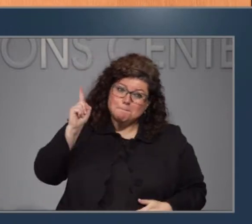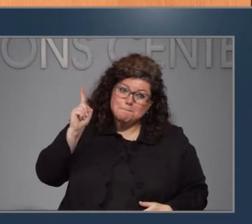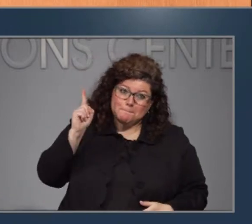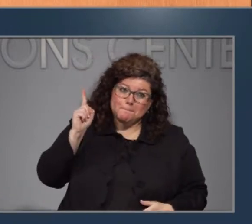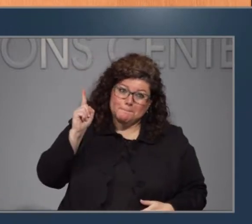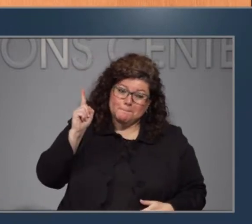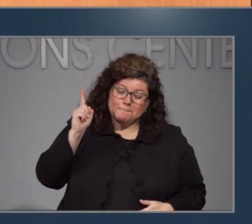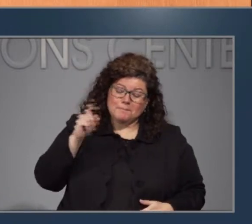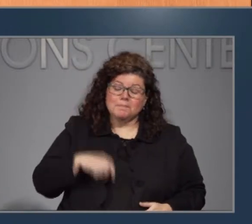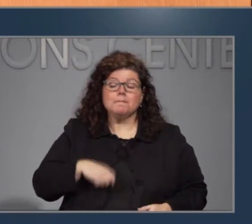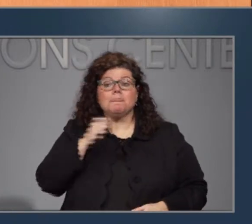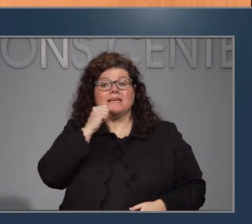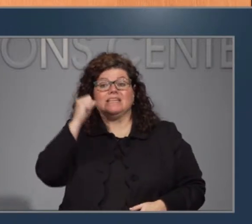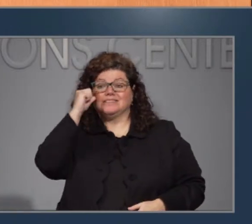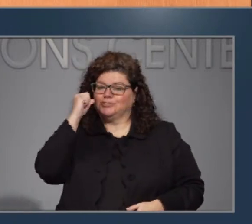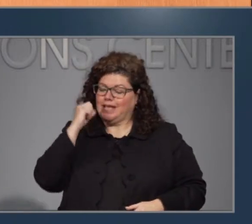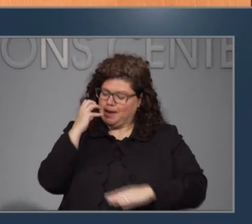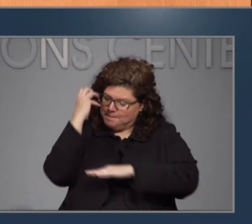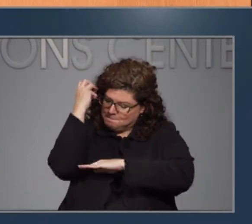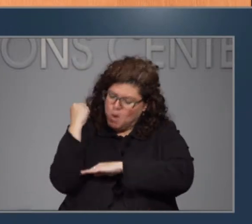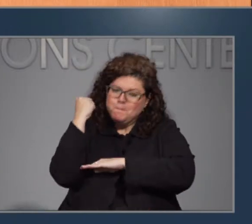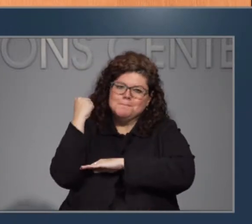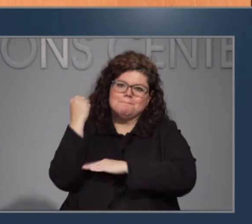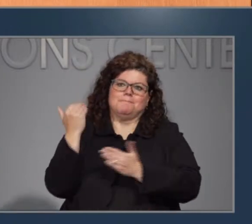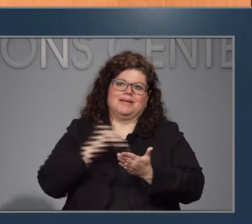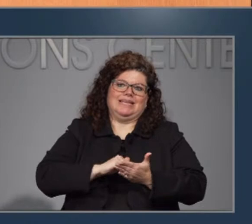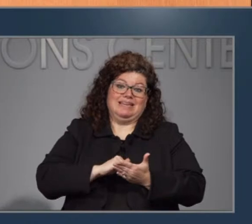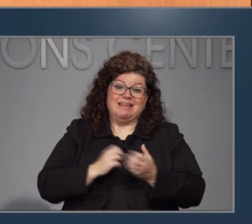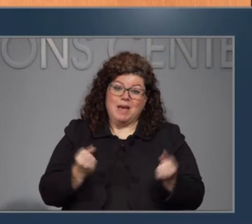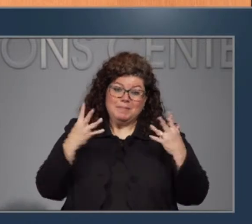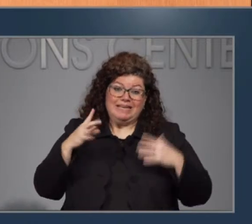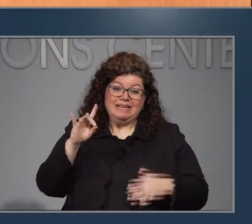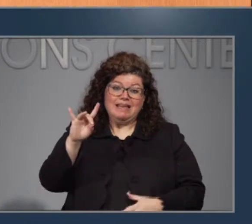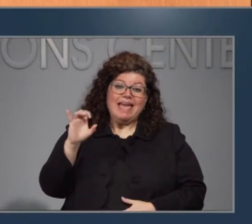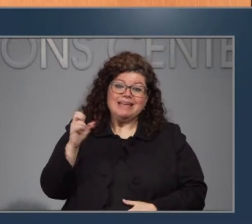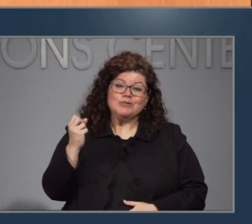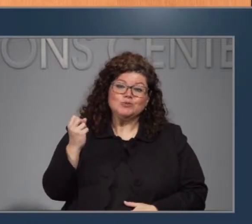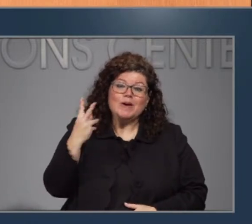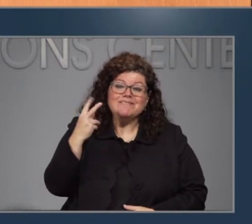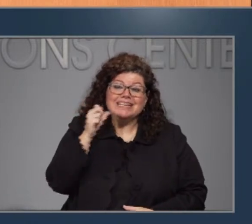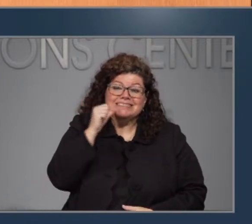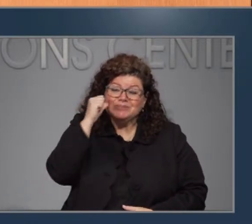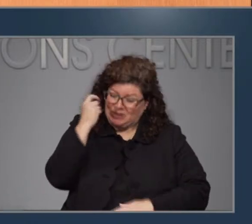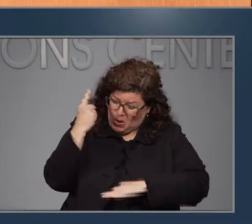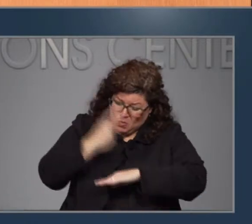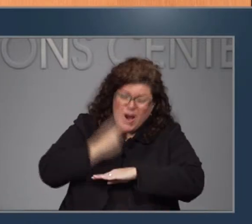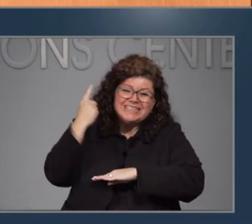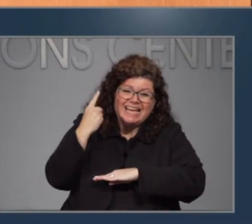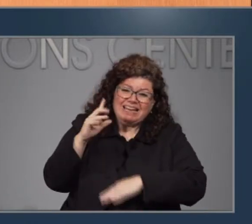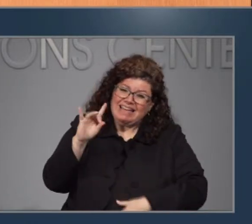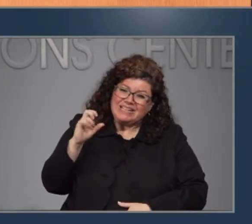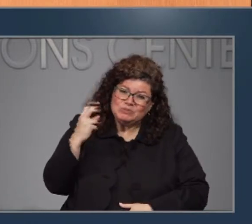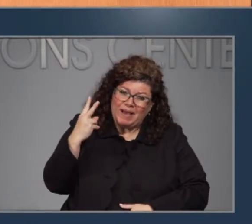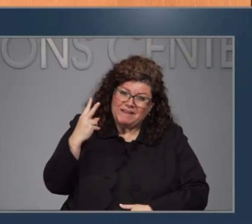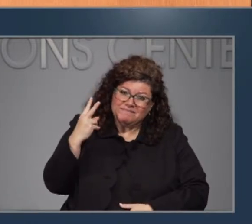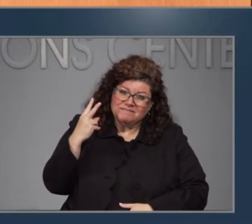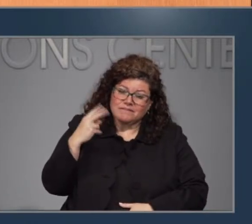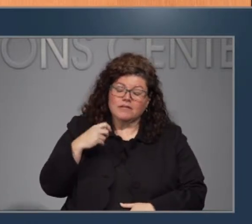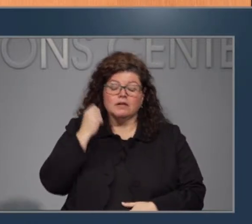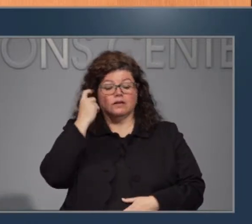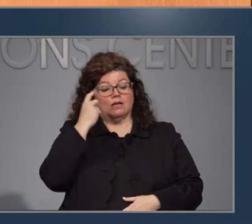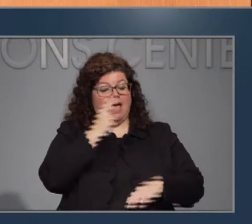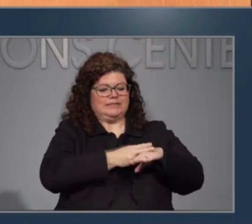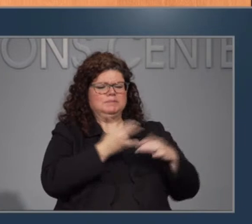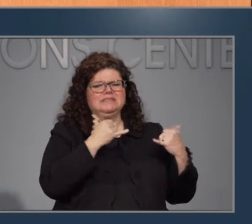rising. Yesterday was our highest day of hospitalizations with 812, but our hospitals still have capacity, as the governor said,